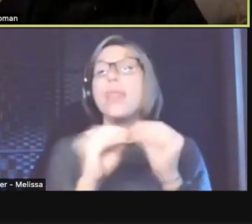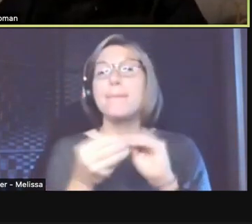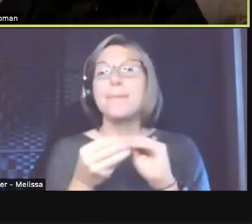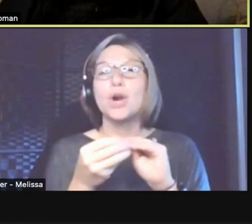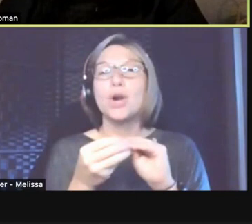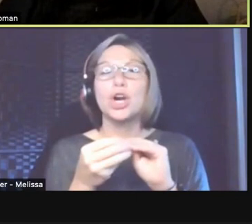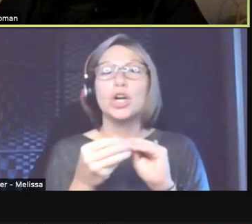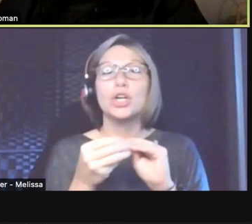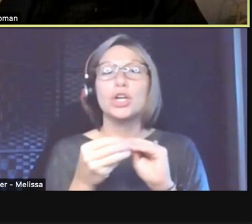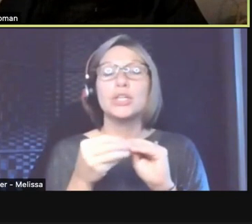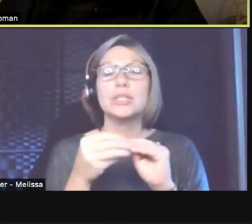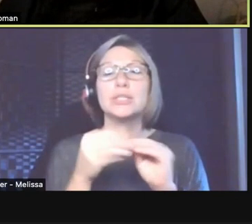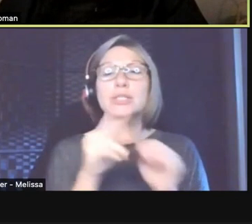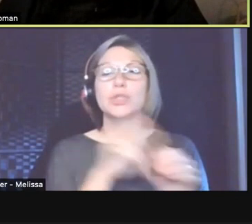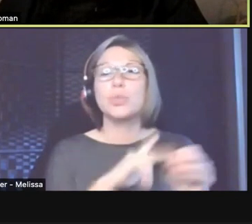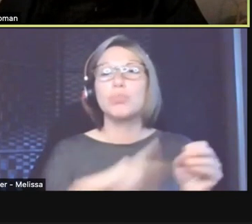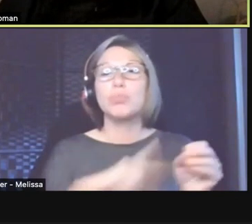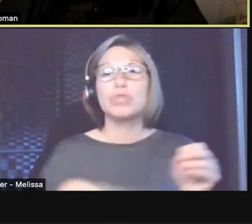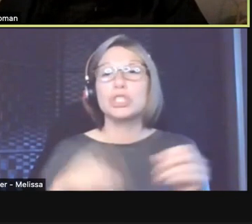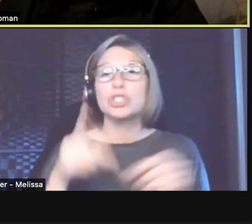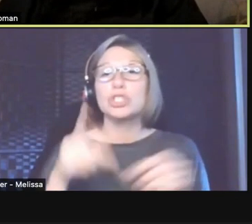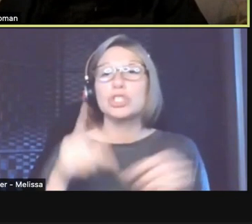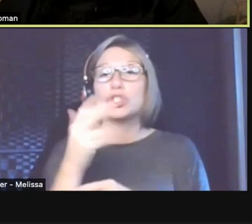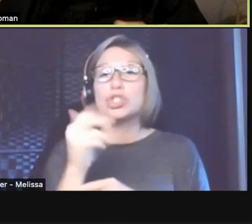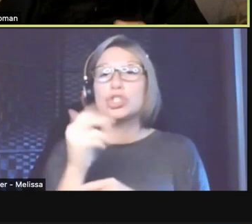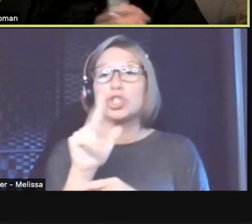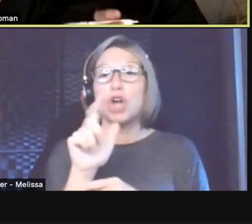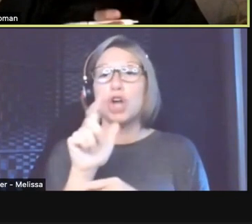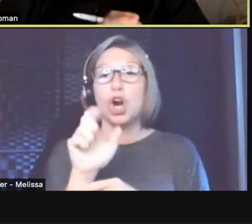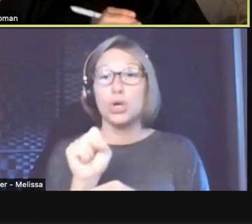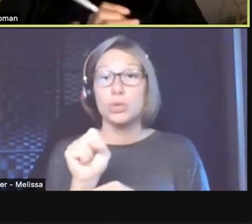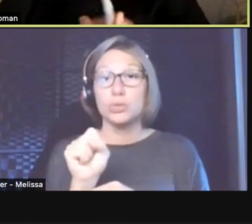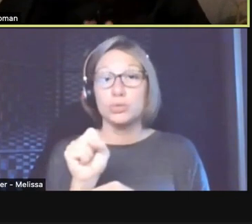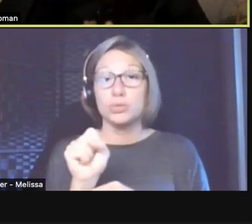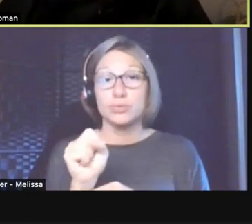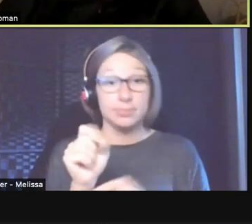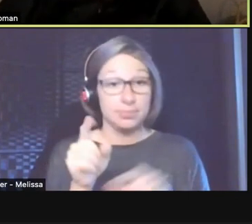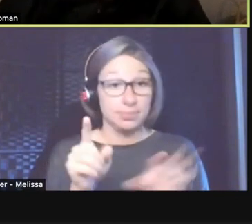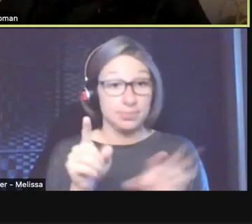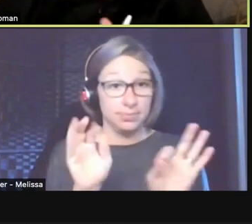Prince Charles? Got it?